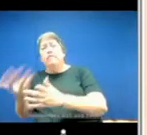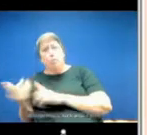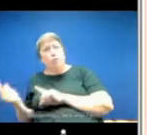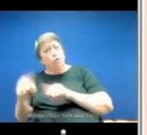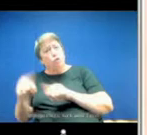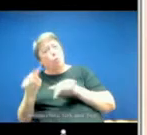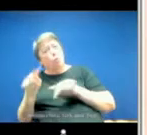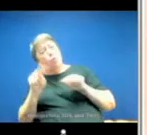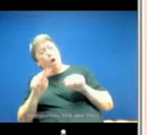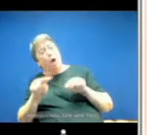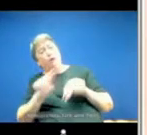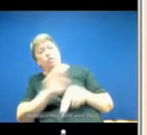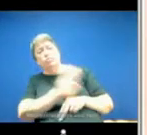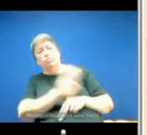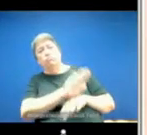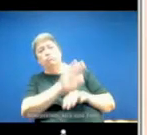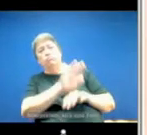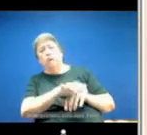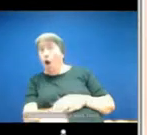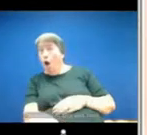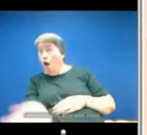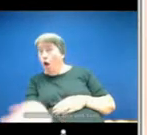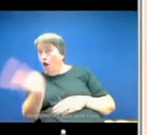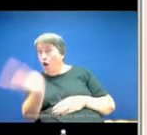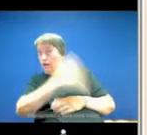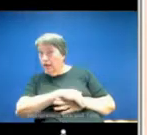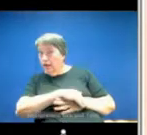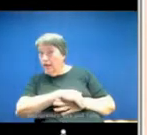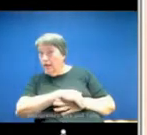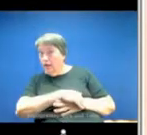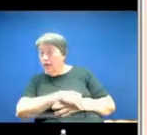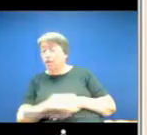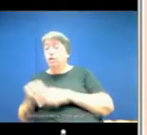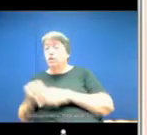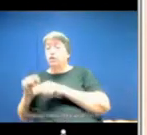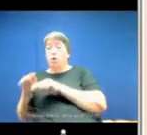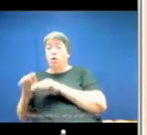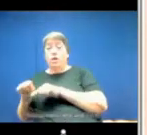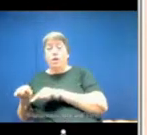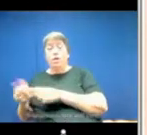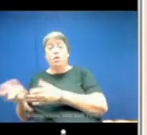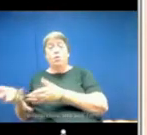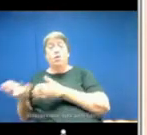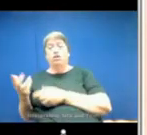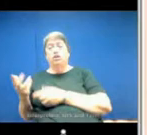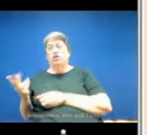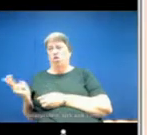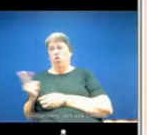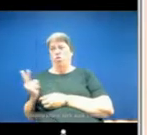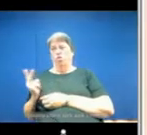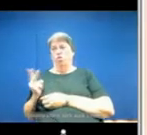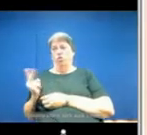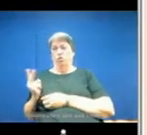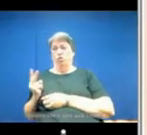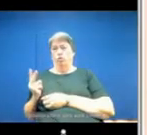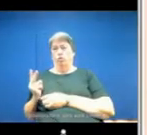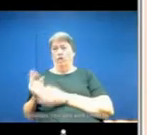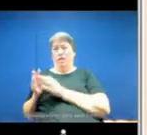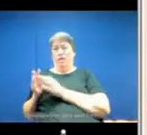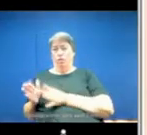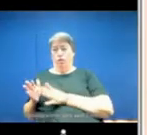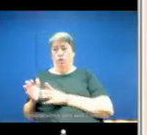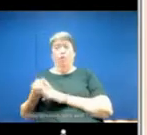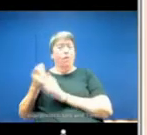So it's an all-day deposition, so the plaintiff wants the 2 law office interpreters, table interpreters, who had